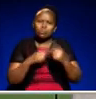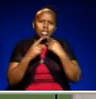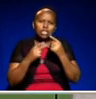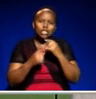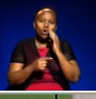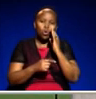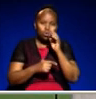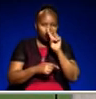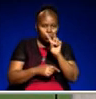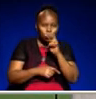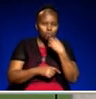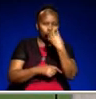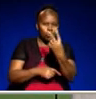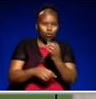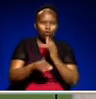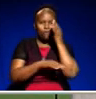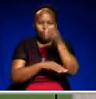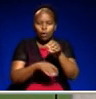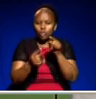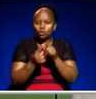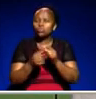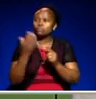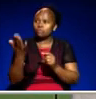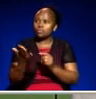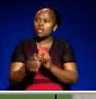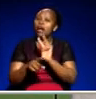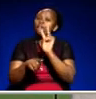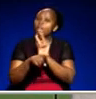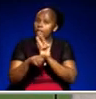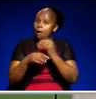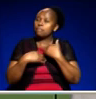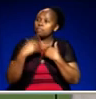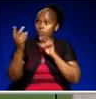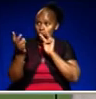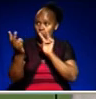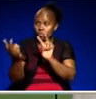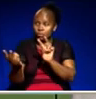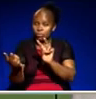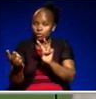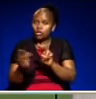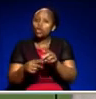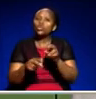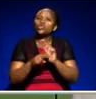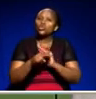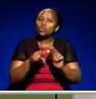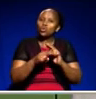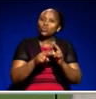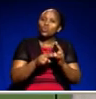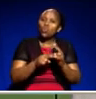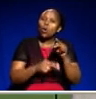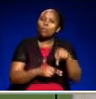to, this is a verb, one verb, look, which is taking two